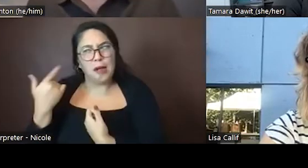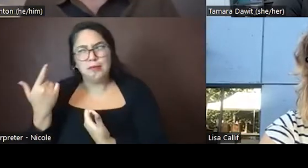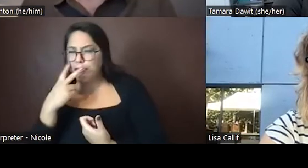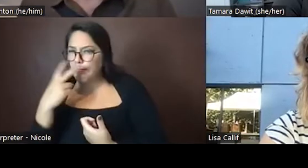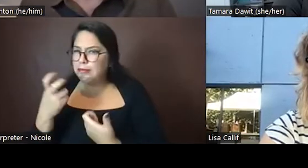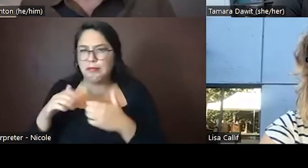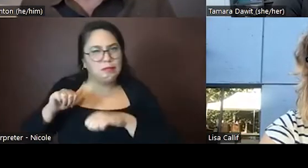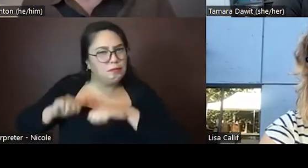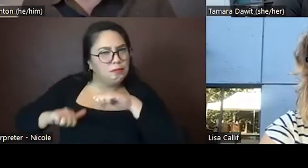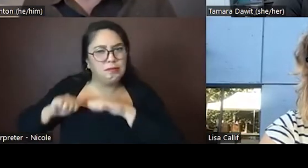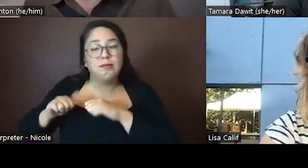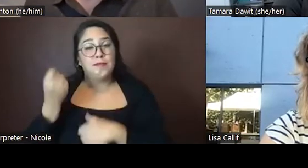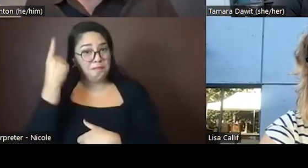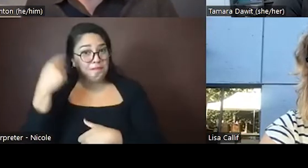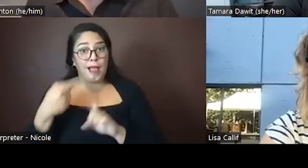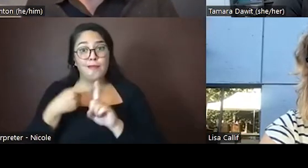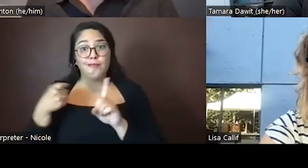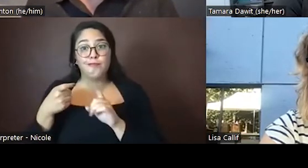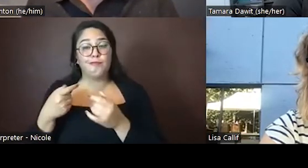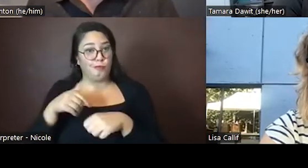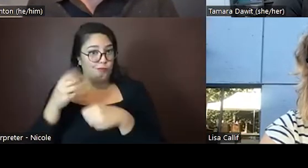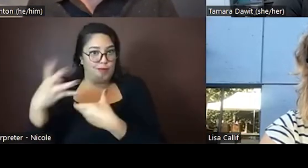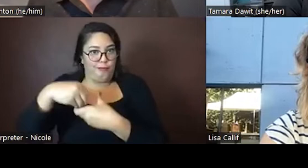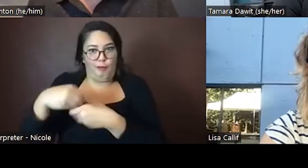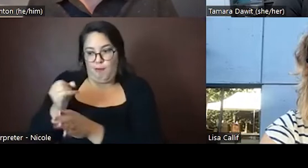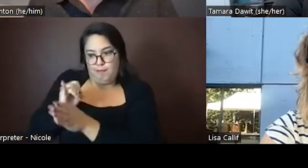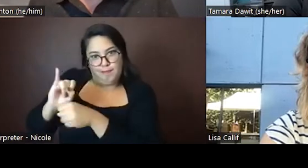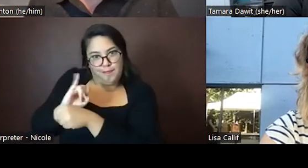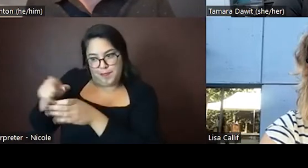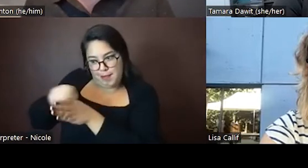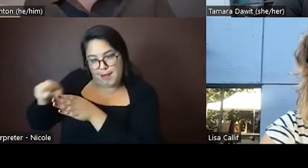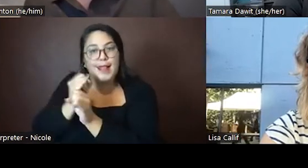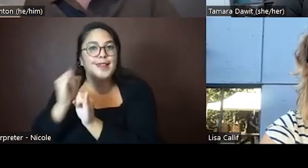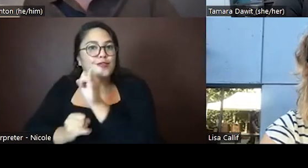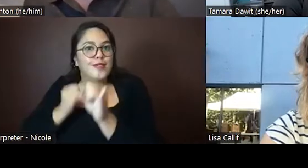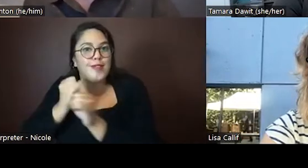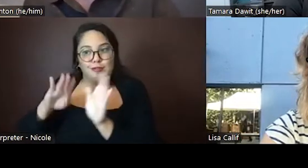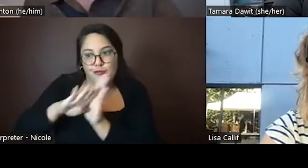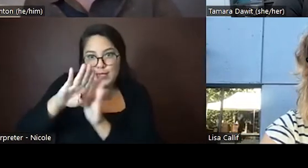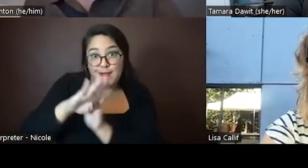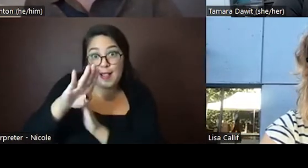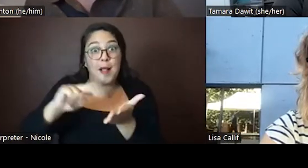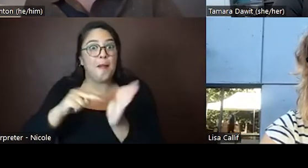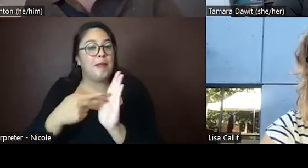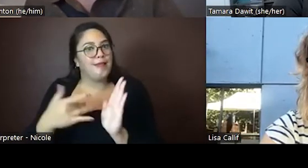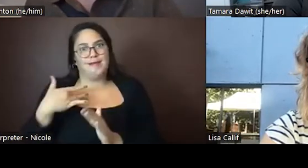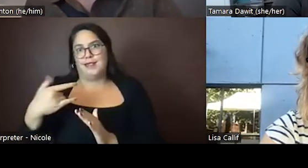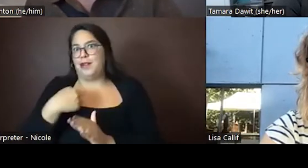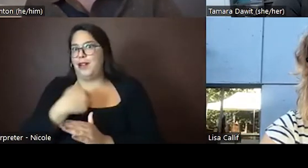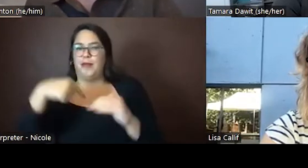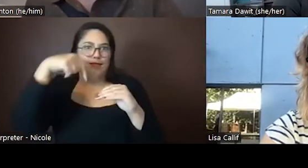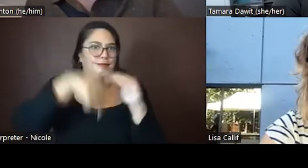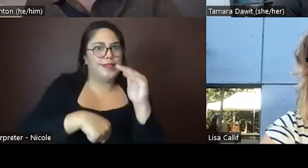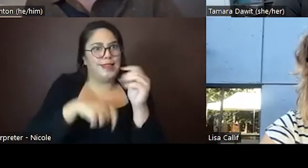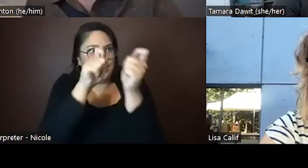know, we would do very in-depth and strict corporate social responsibility work before we would partner with anyone. We don't